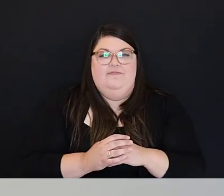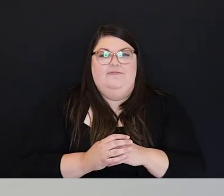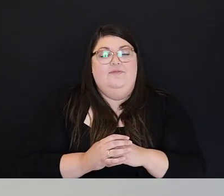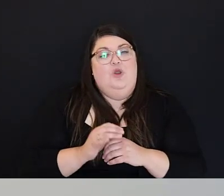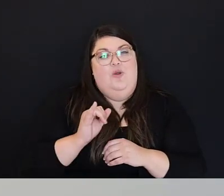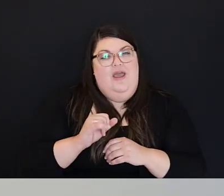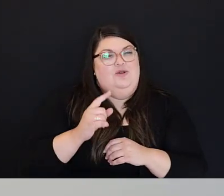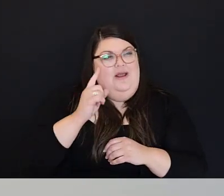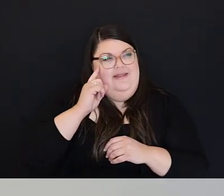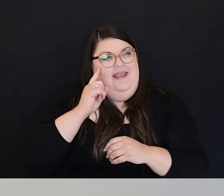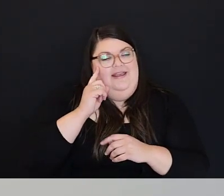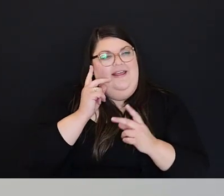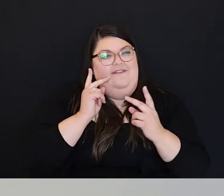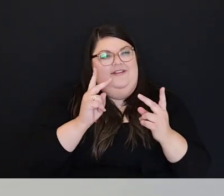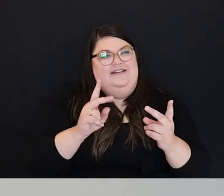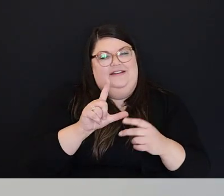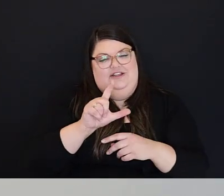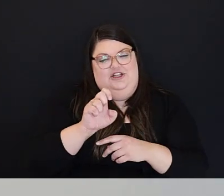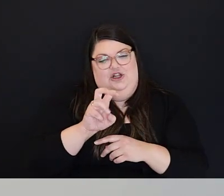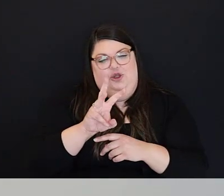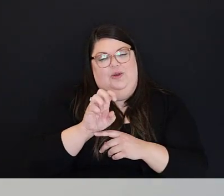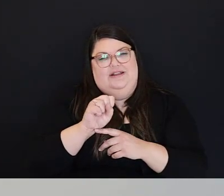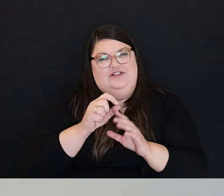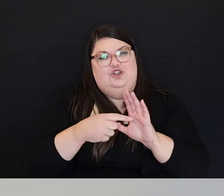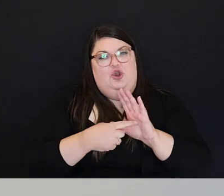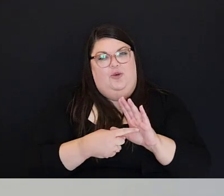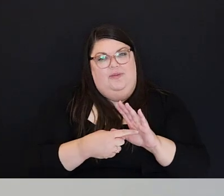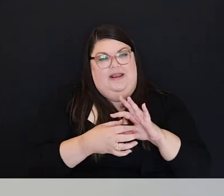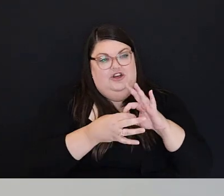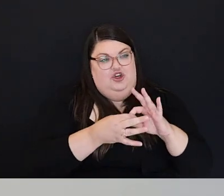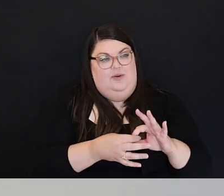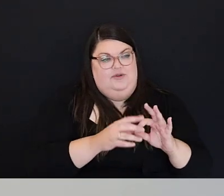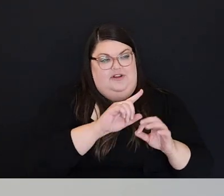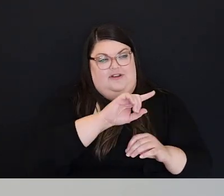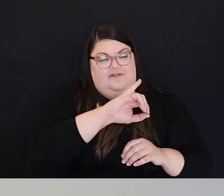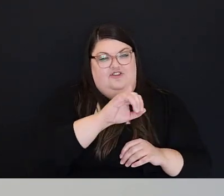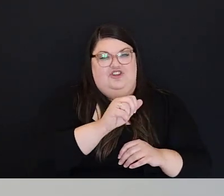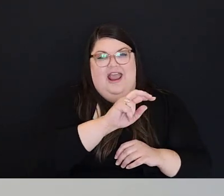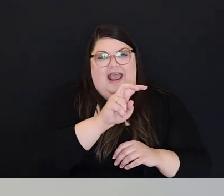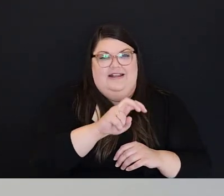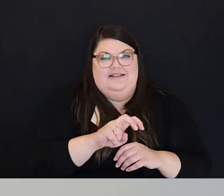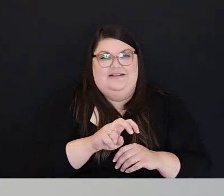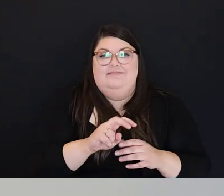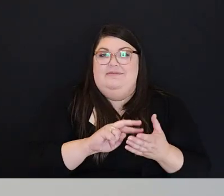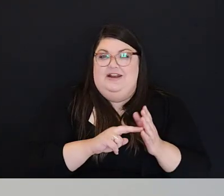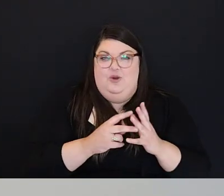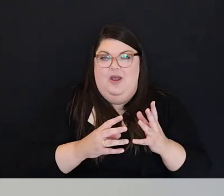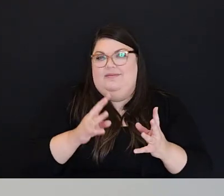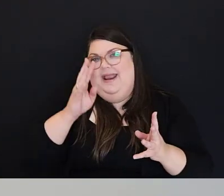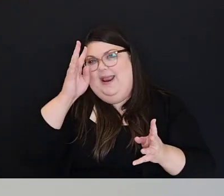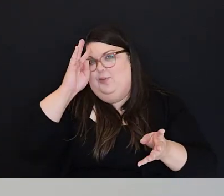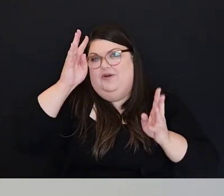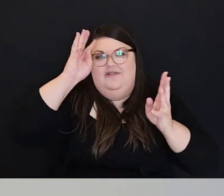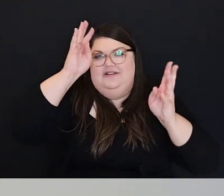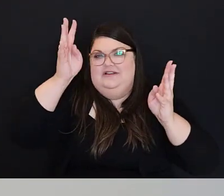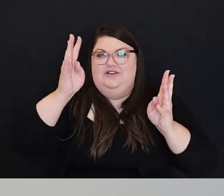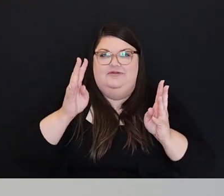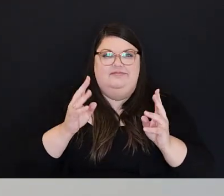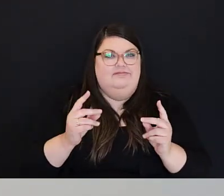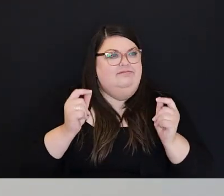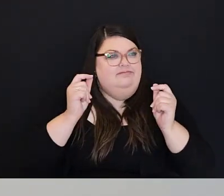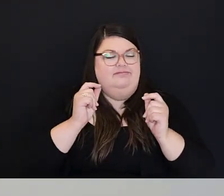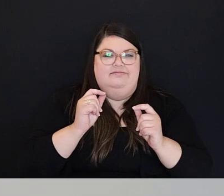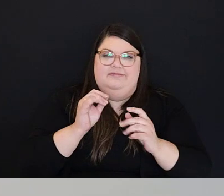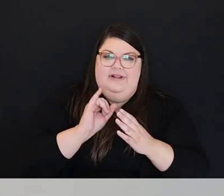visit to Lewis really showed me in terms of jazz, is about that improvisation. Is about how jazz teaches you